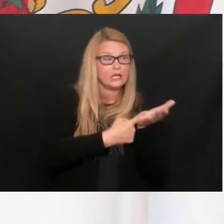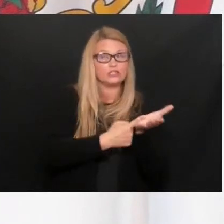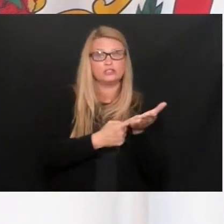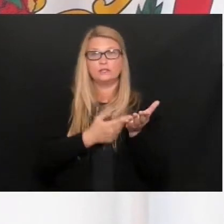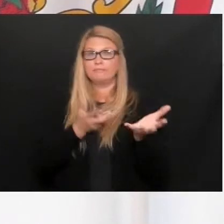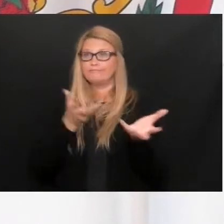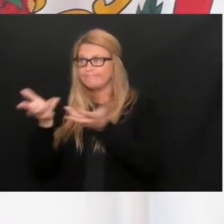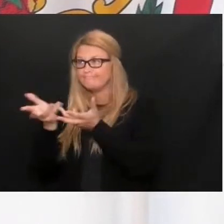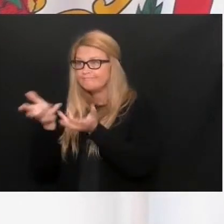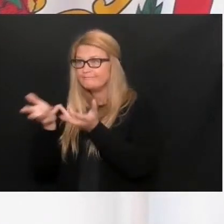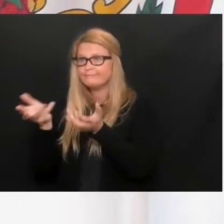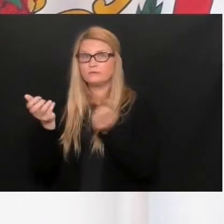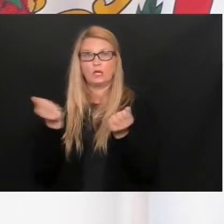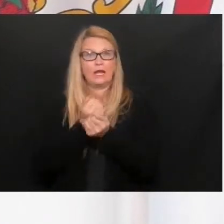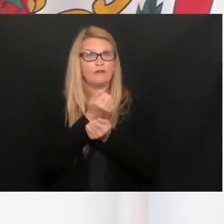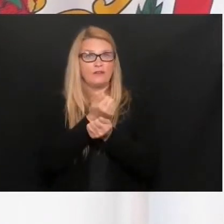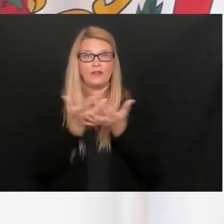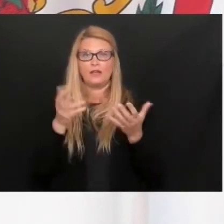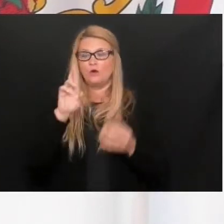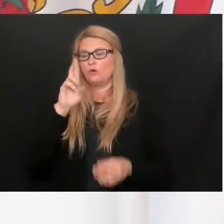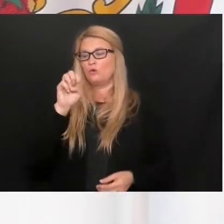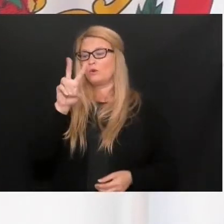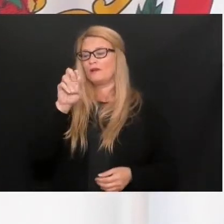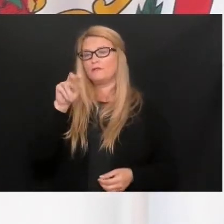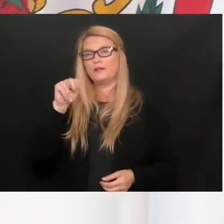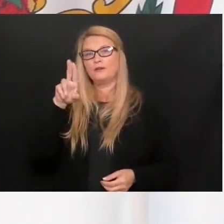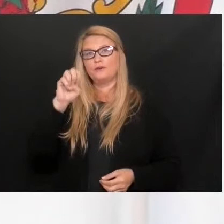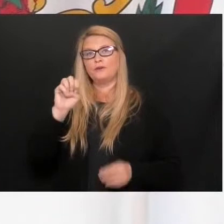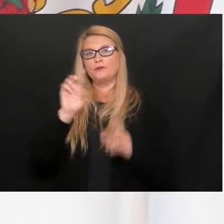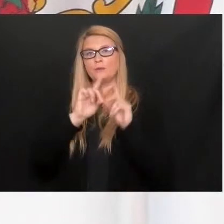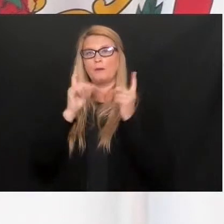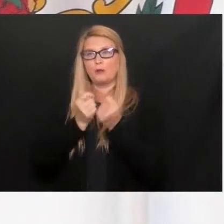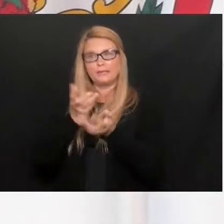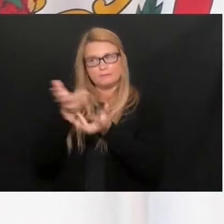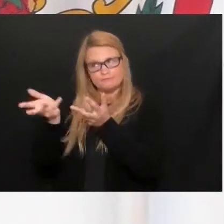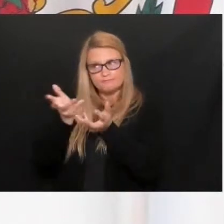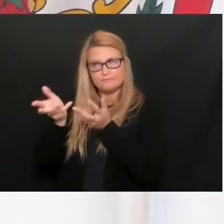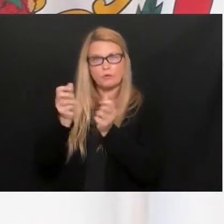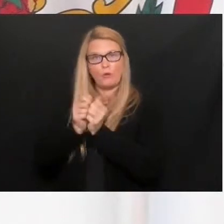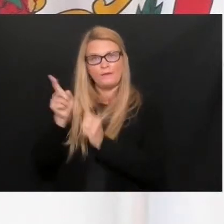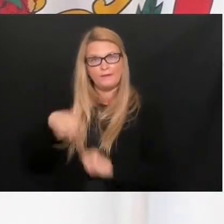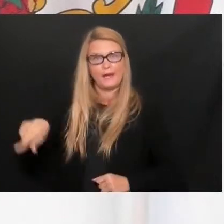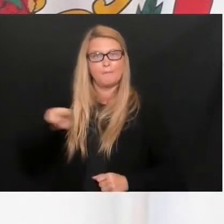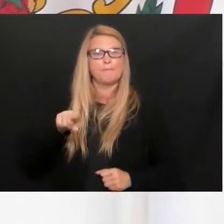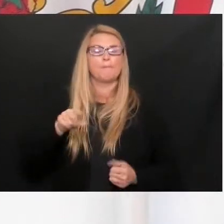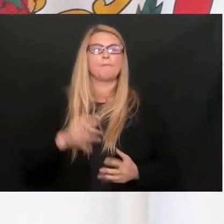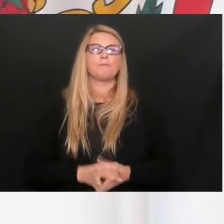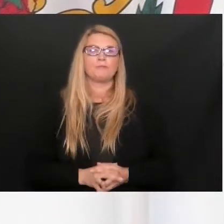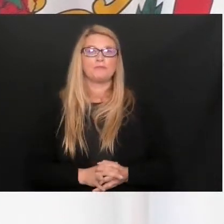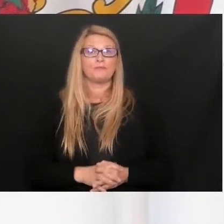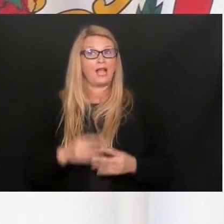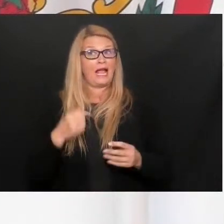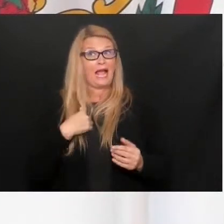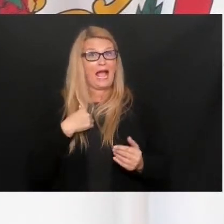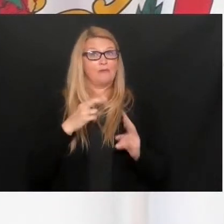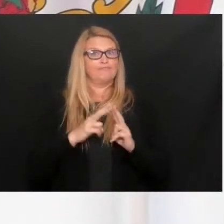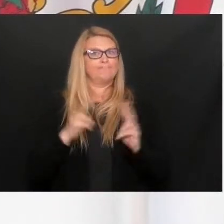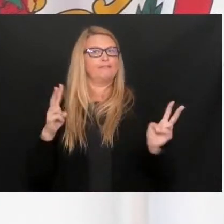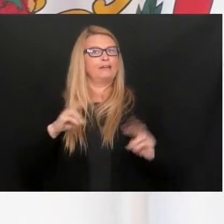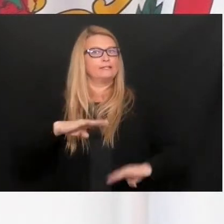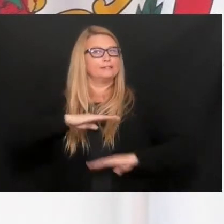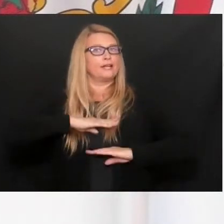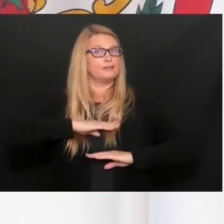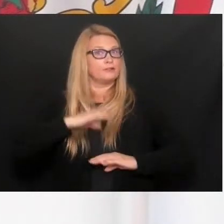over and everything, our revenue department, on and on and on. And I am very pleased